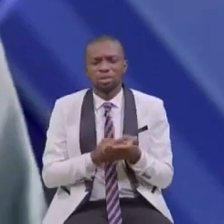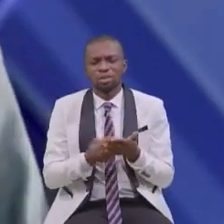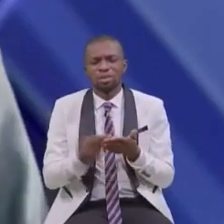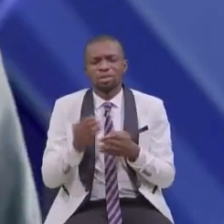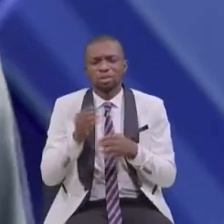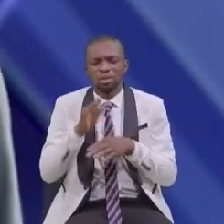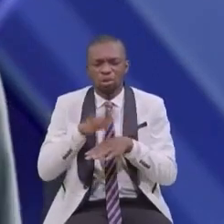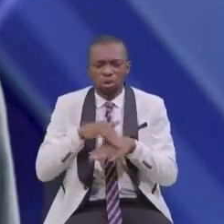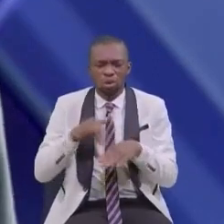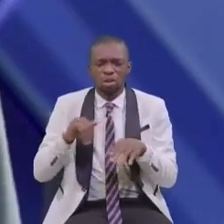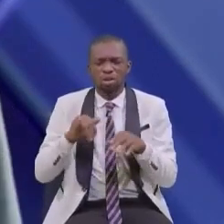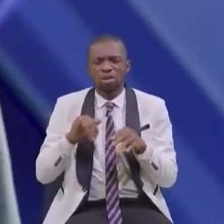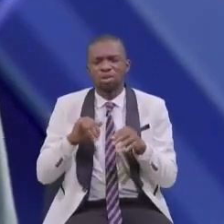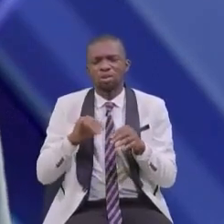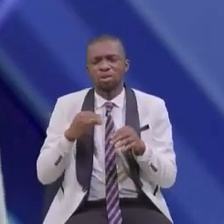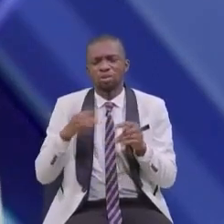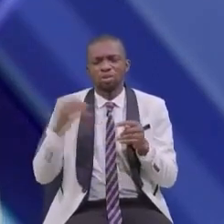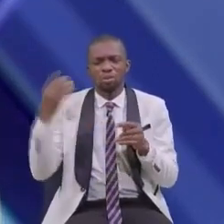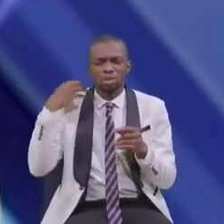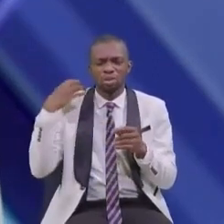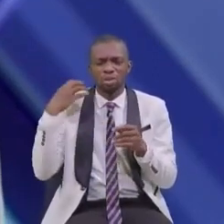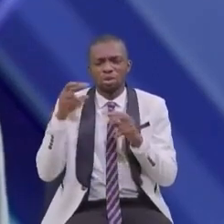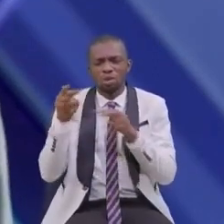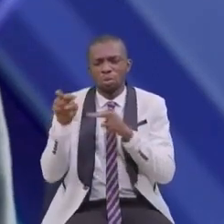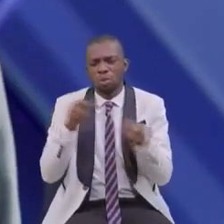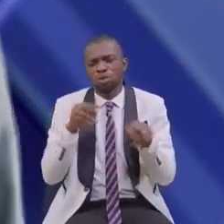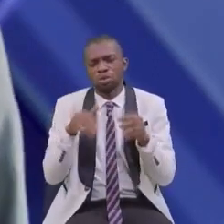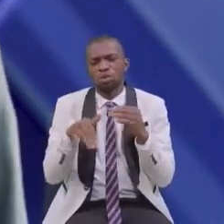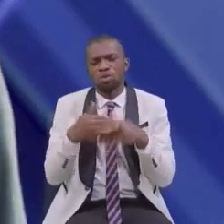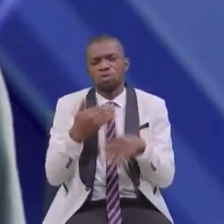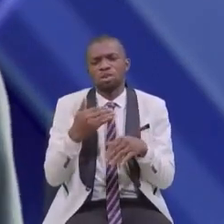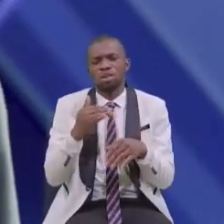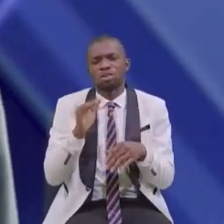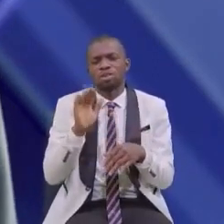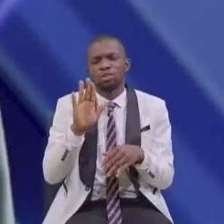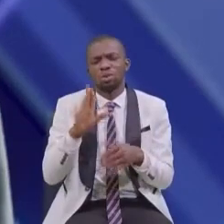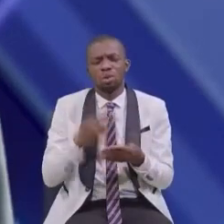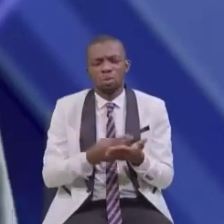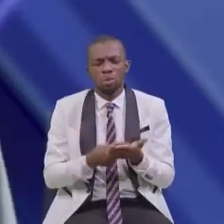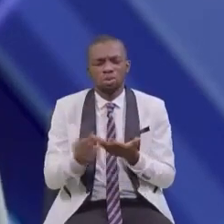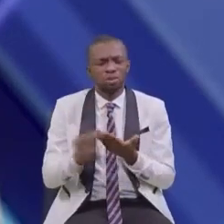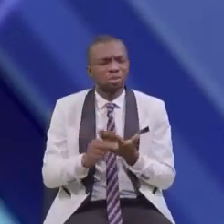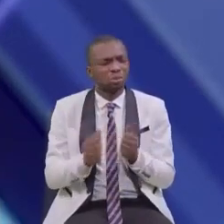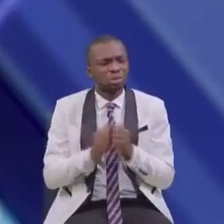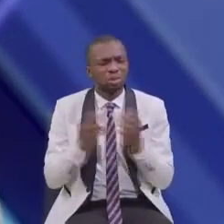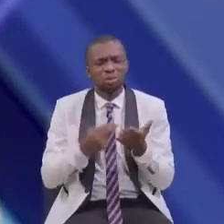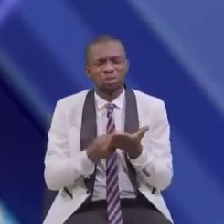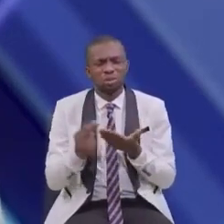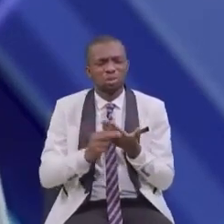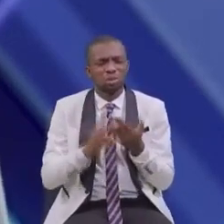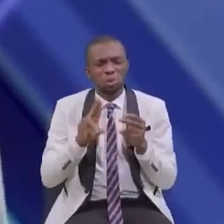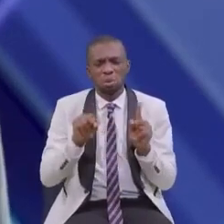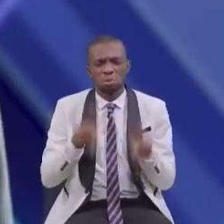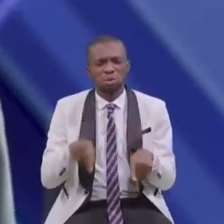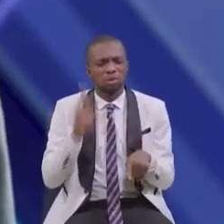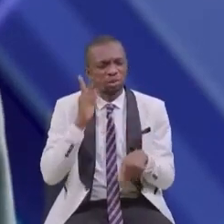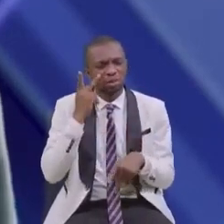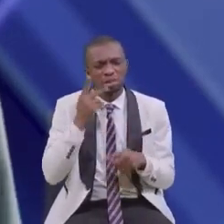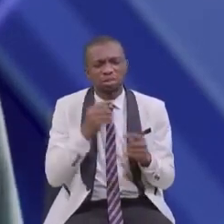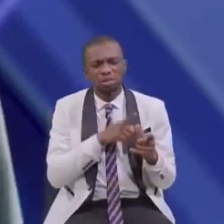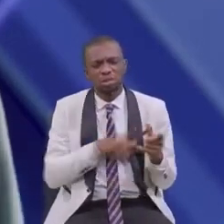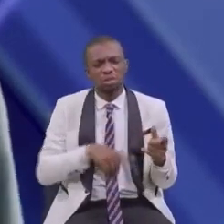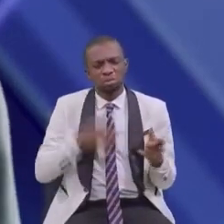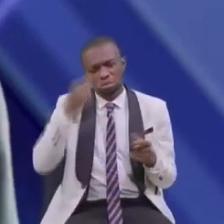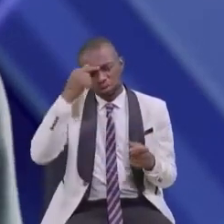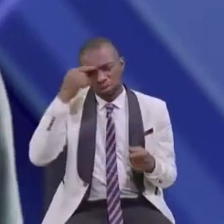over our holiness. We know without holiness no man shall see the Lord, because God is holy.